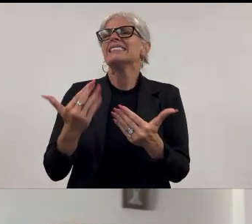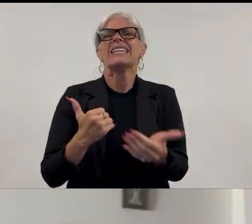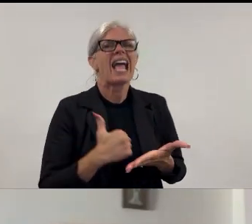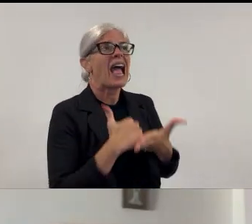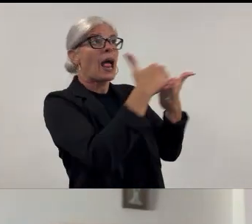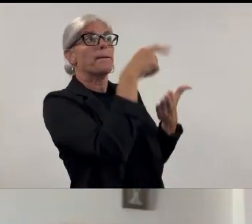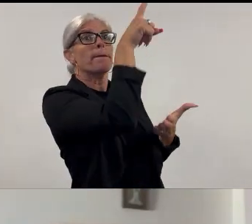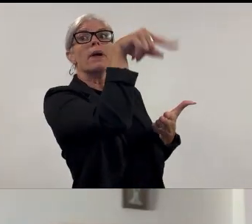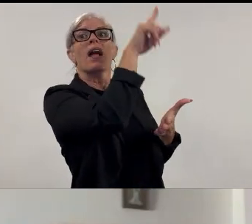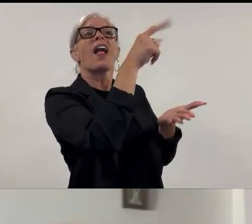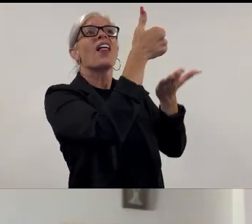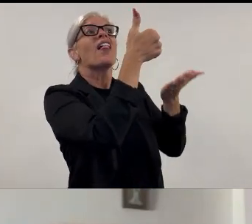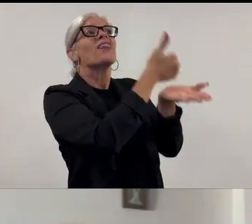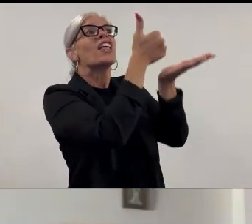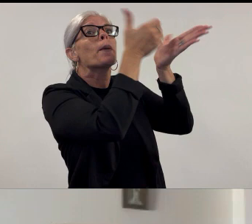you can use,